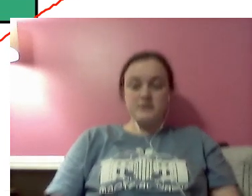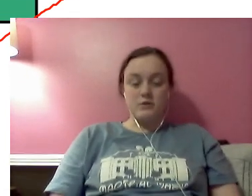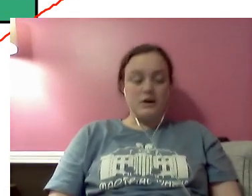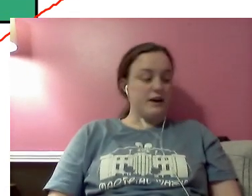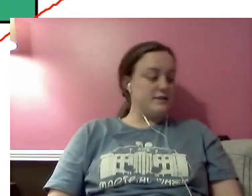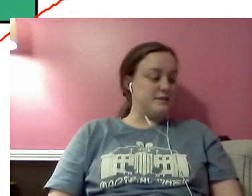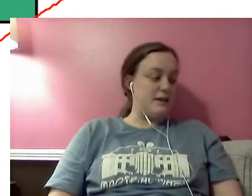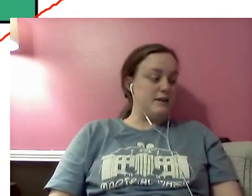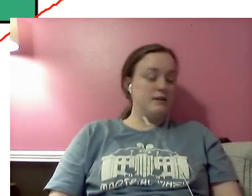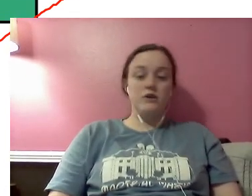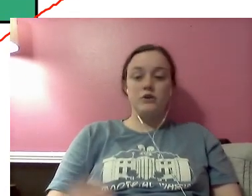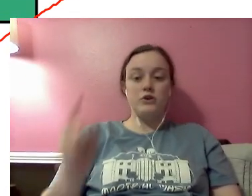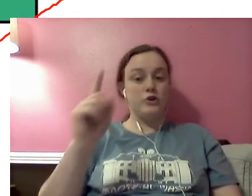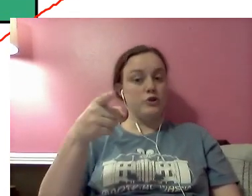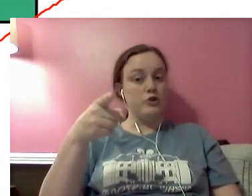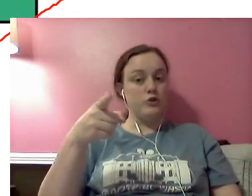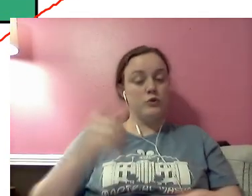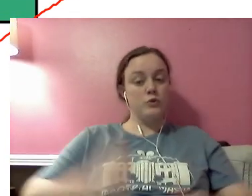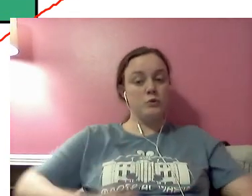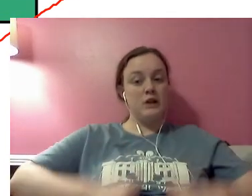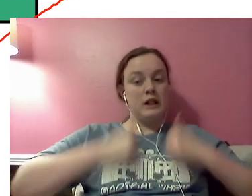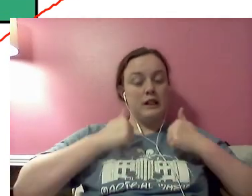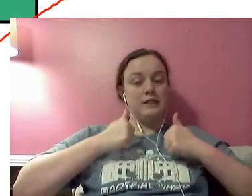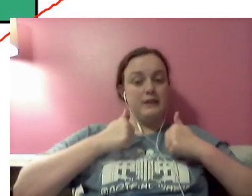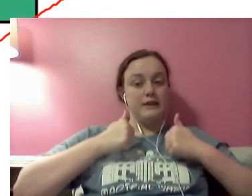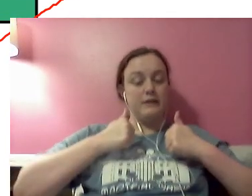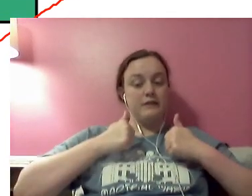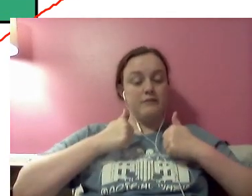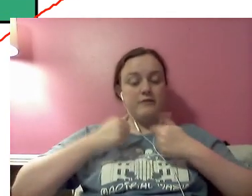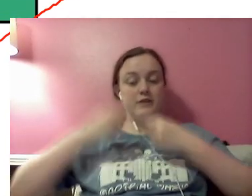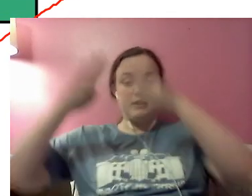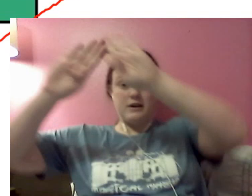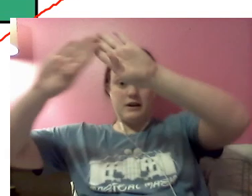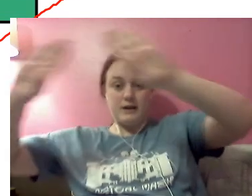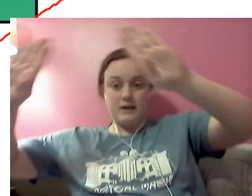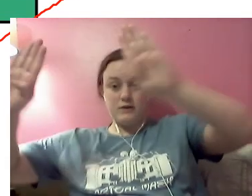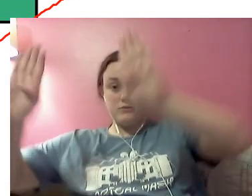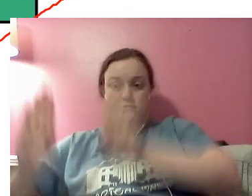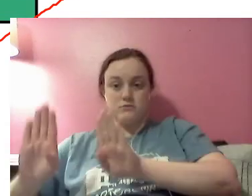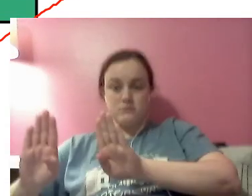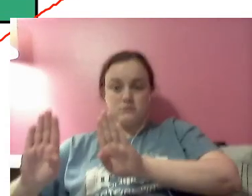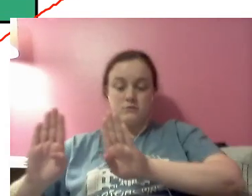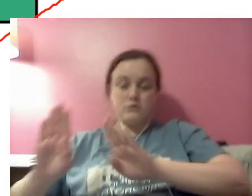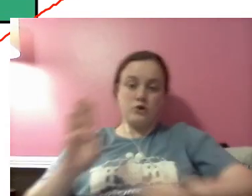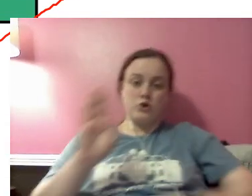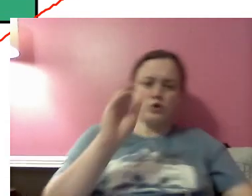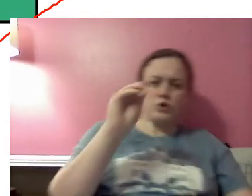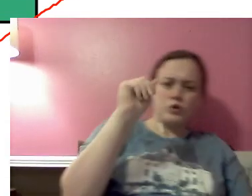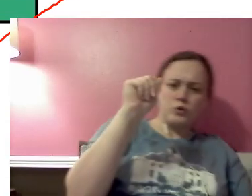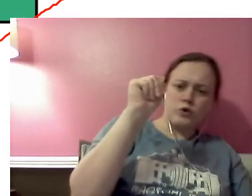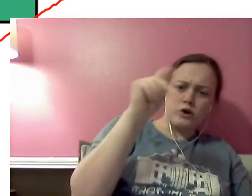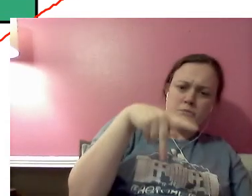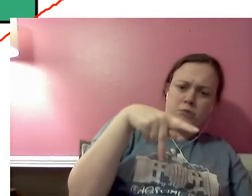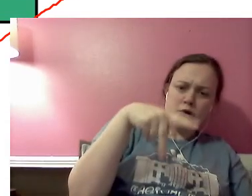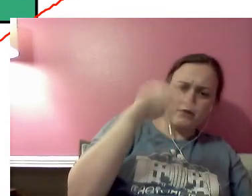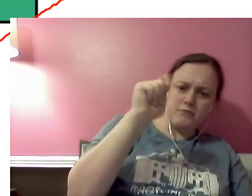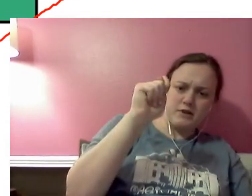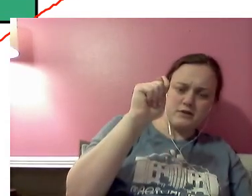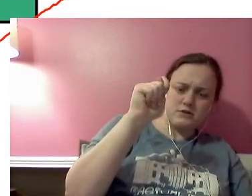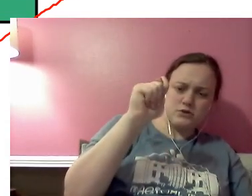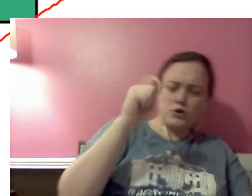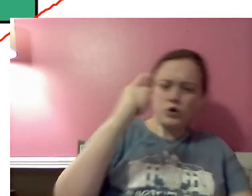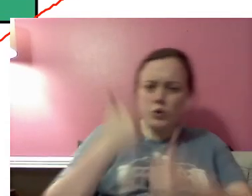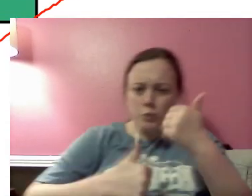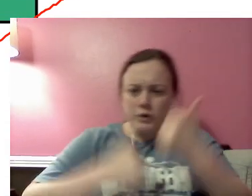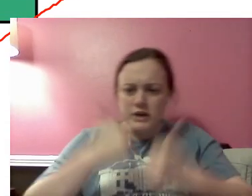Okay, so I said, you live in a house or